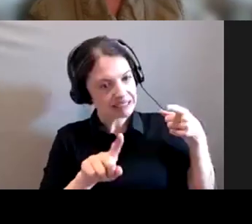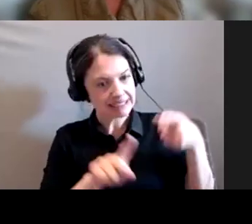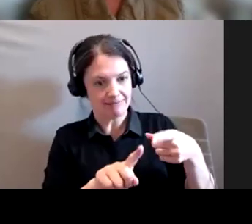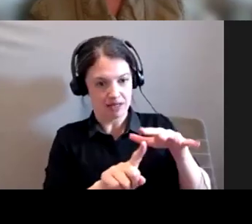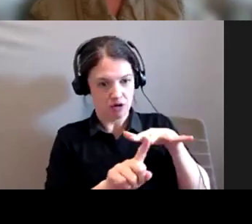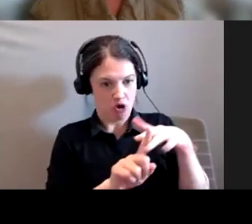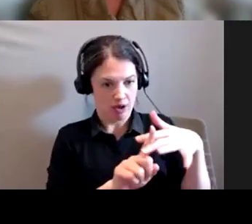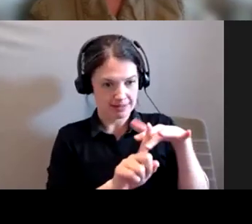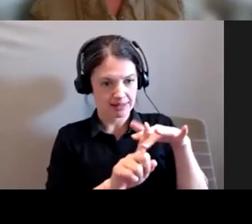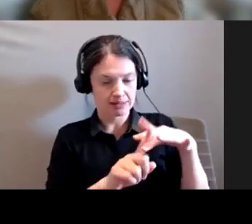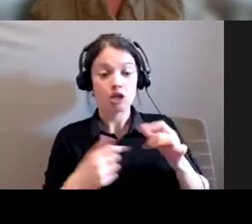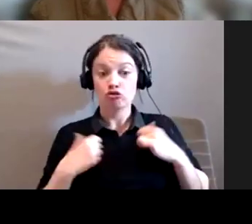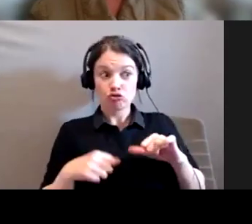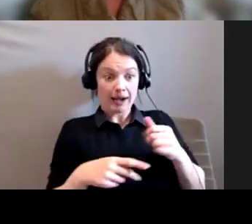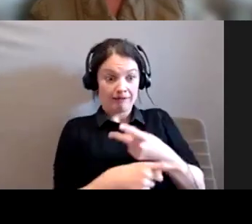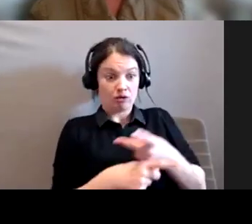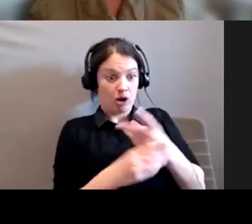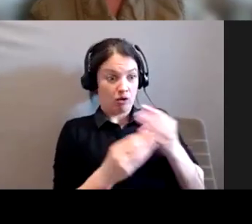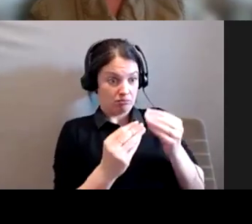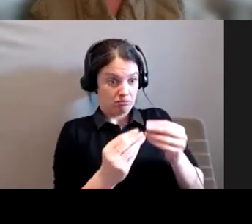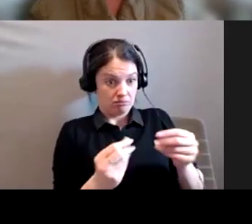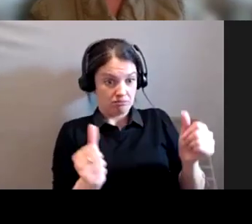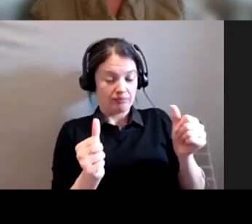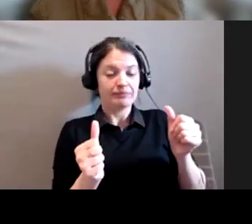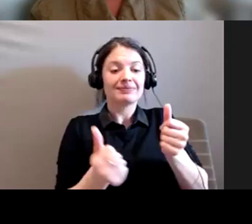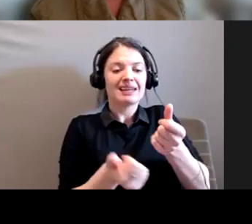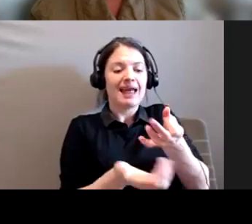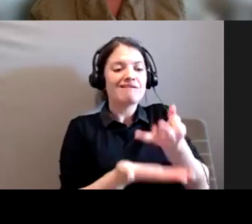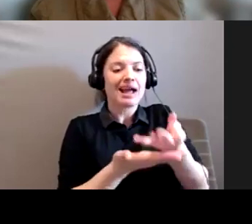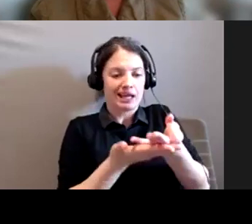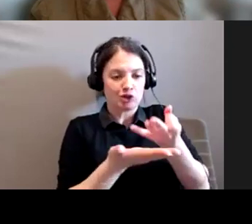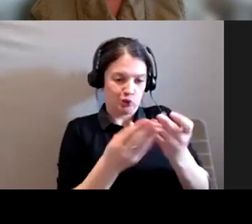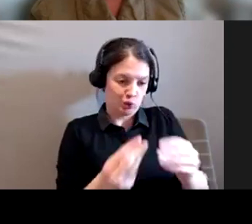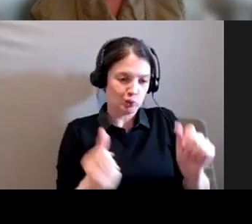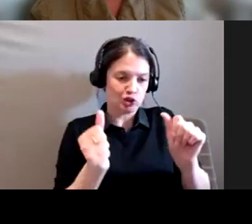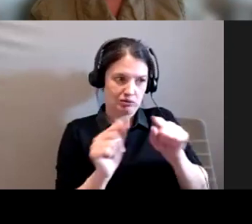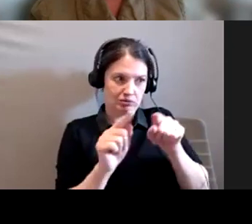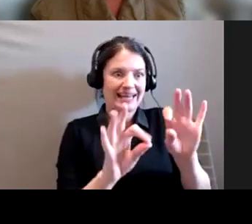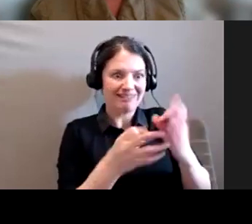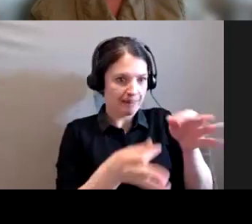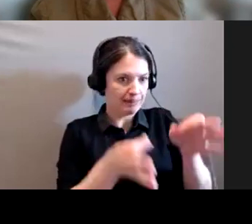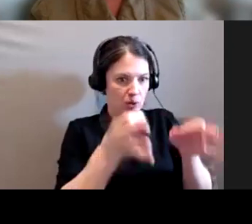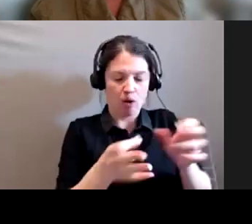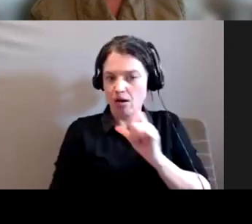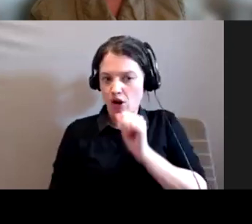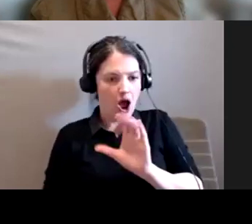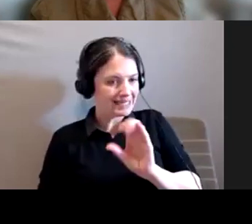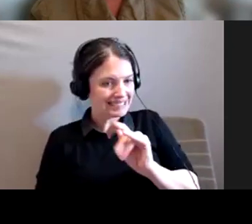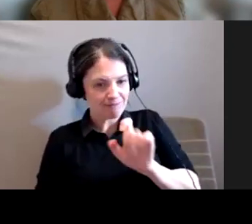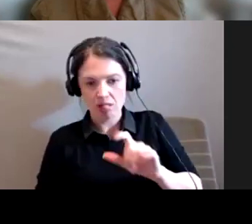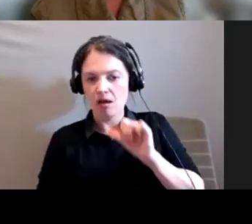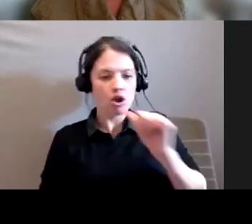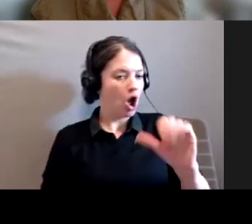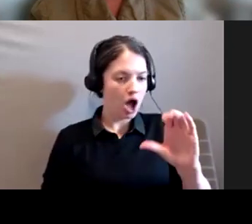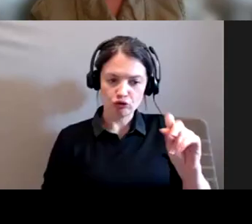remedy that we're trying to develop is a financial remedy in family court. So I think there's lots of other people who should speak to this, but it did